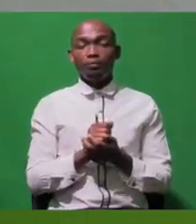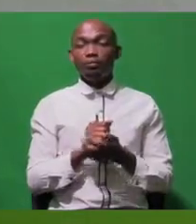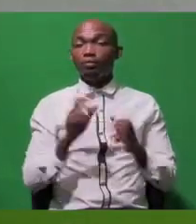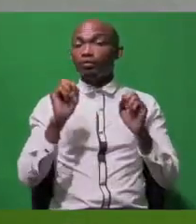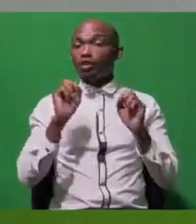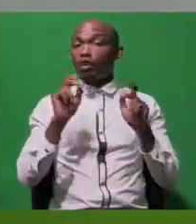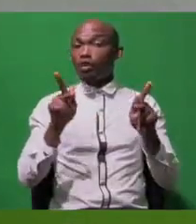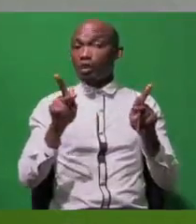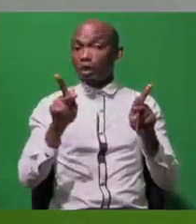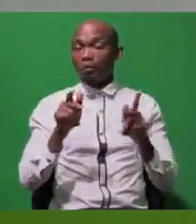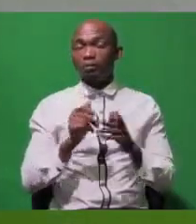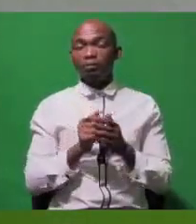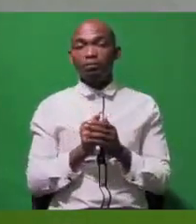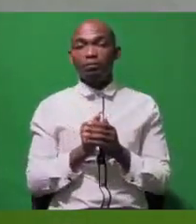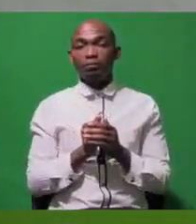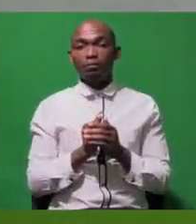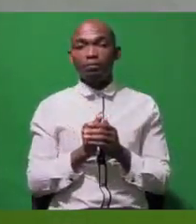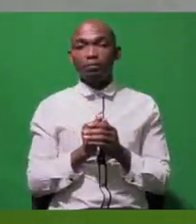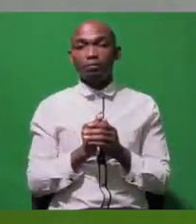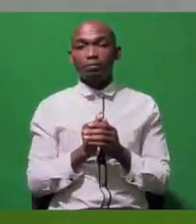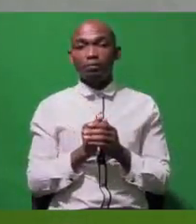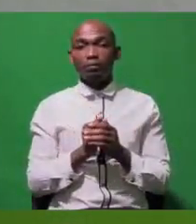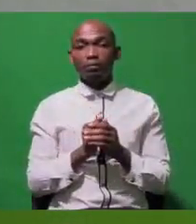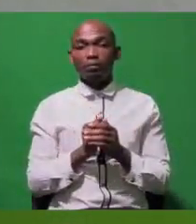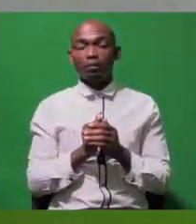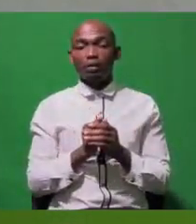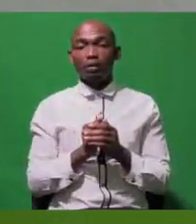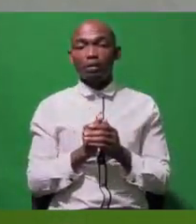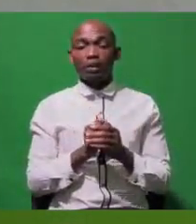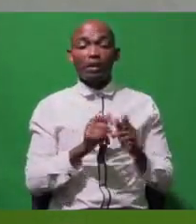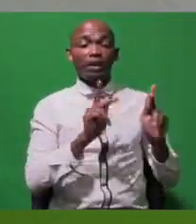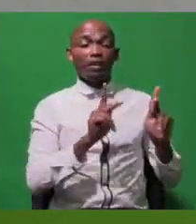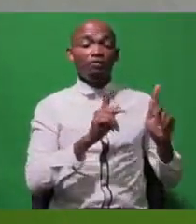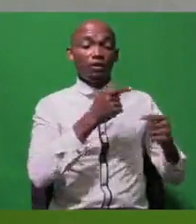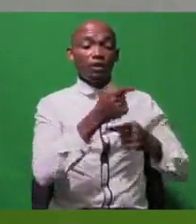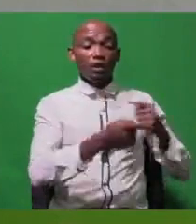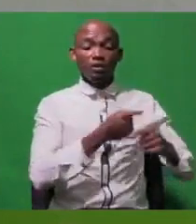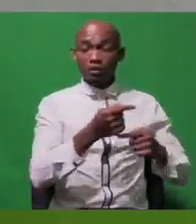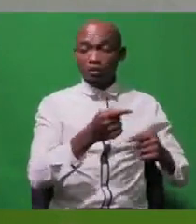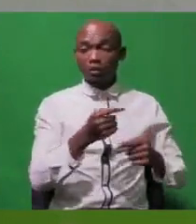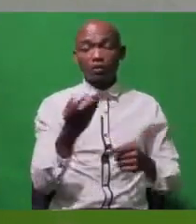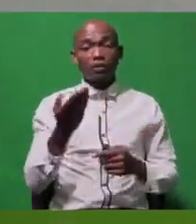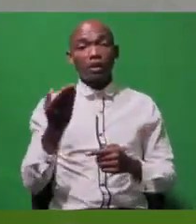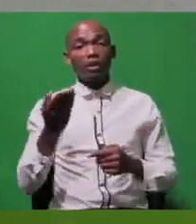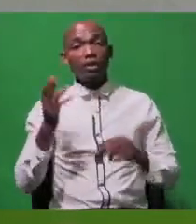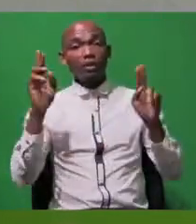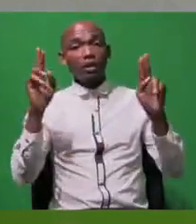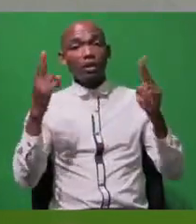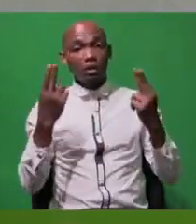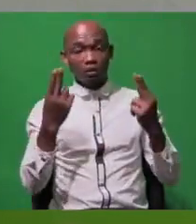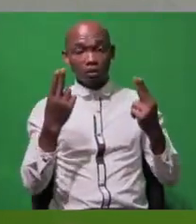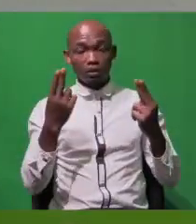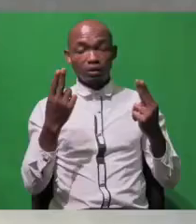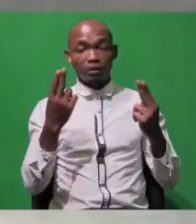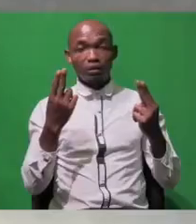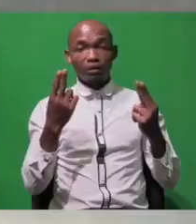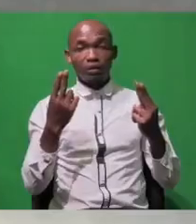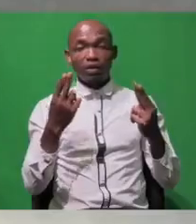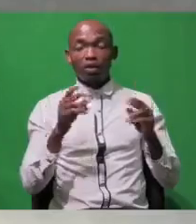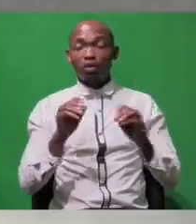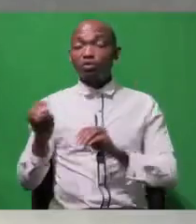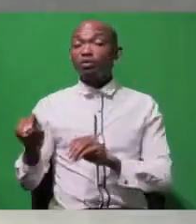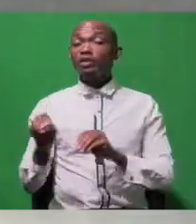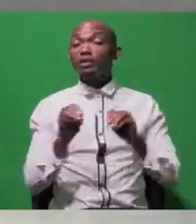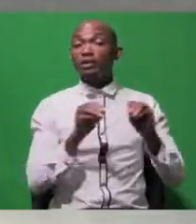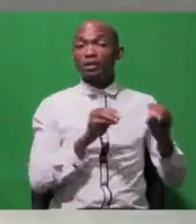Okay. If you continue with another lesson, if another